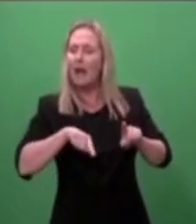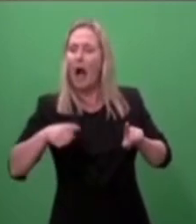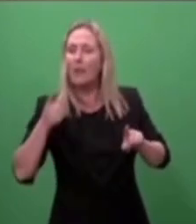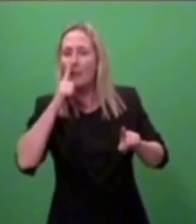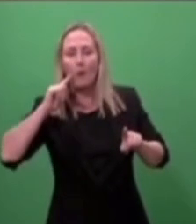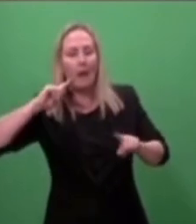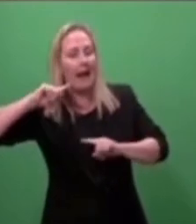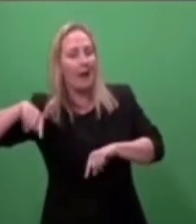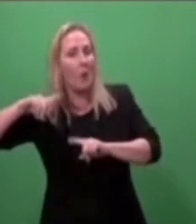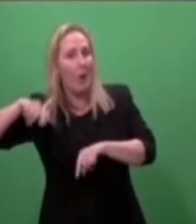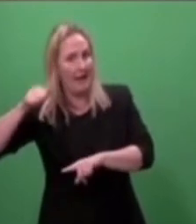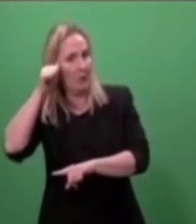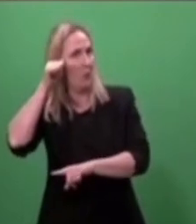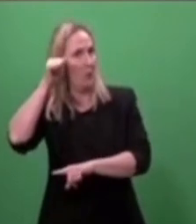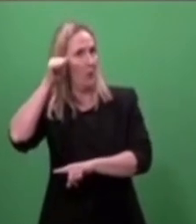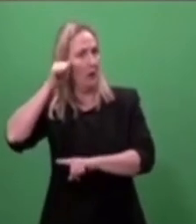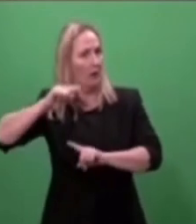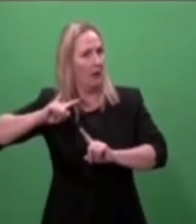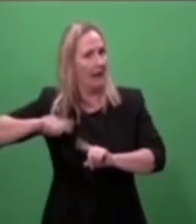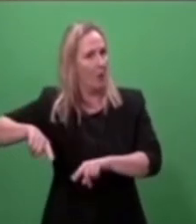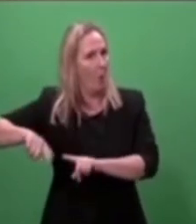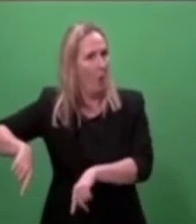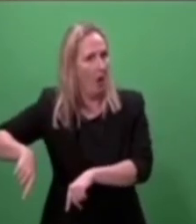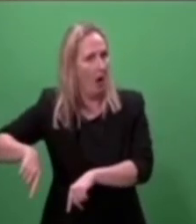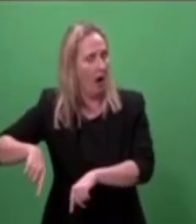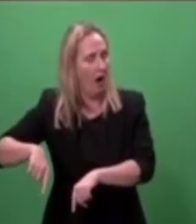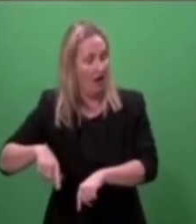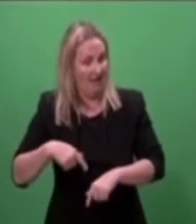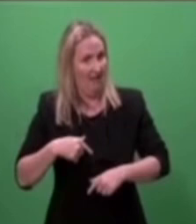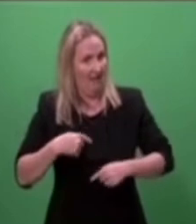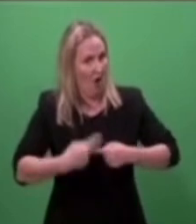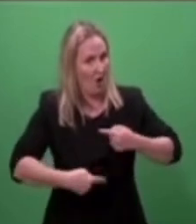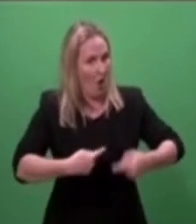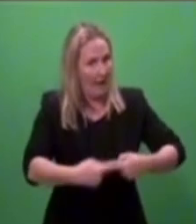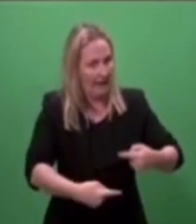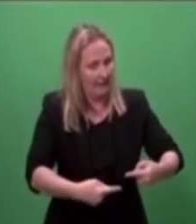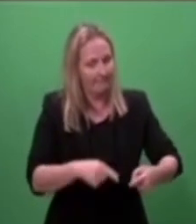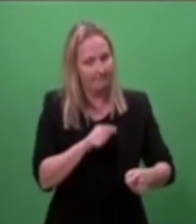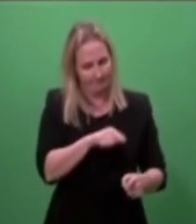for so long by choosing to look the other way.